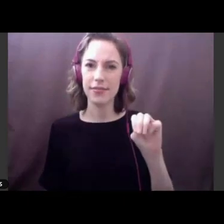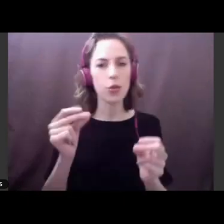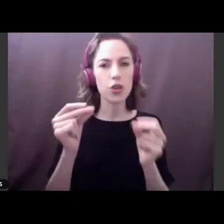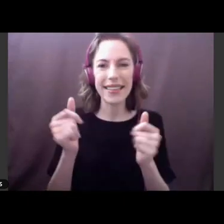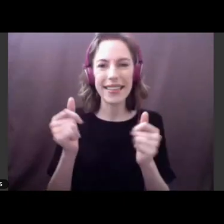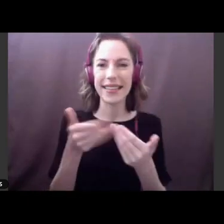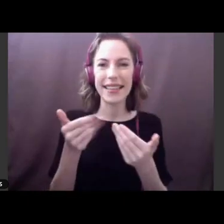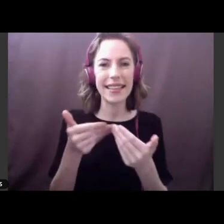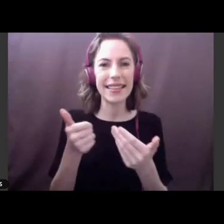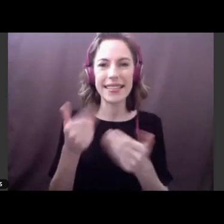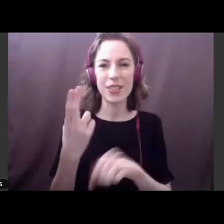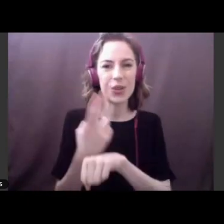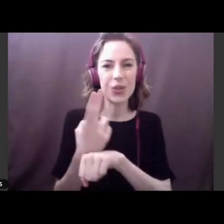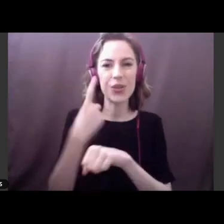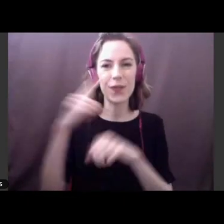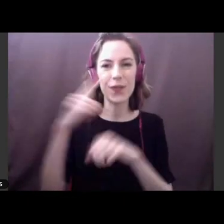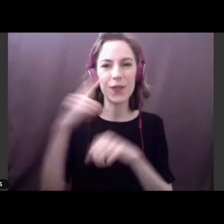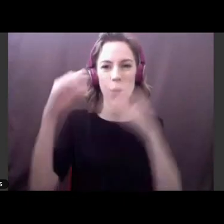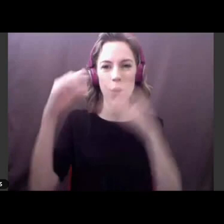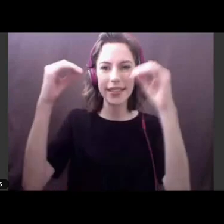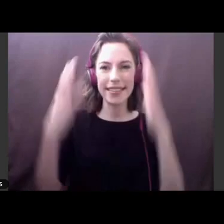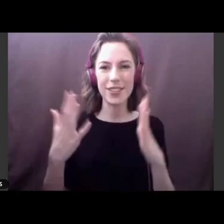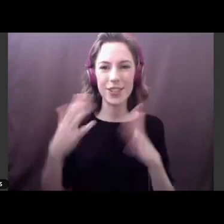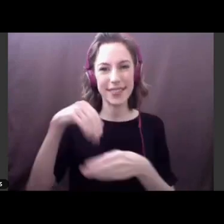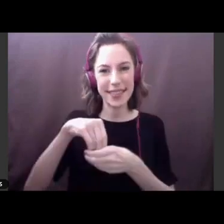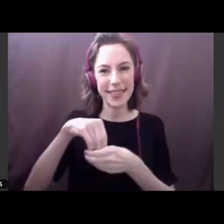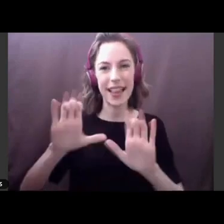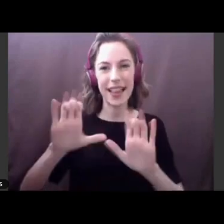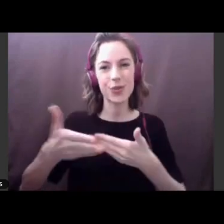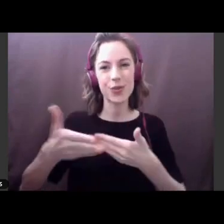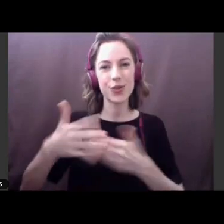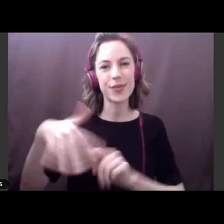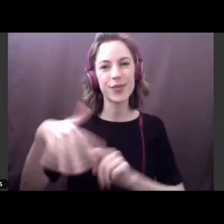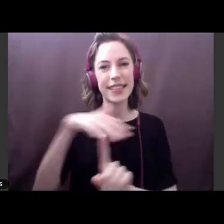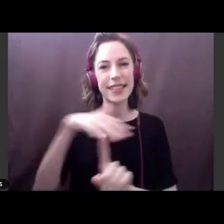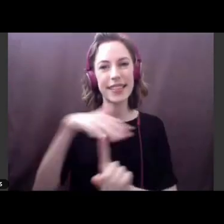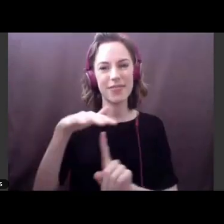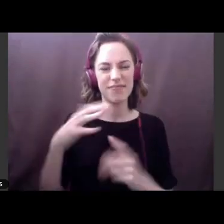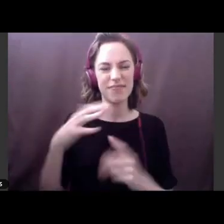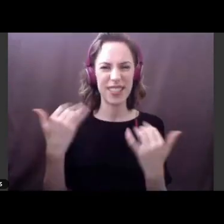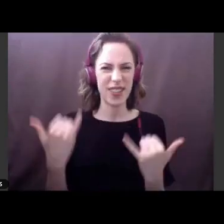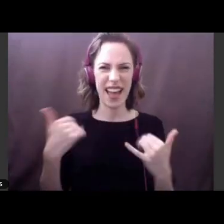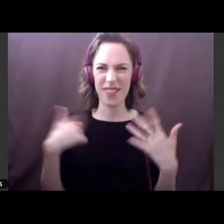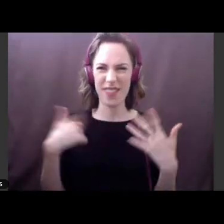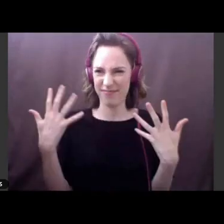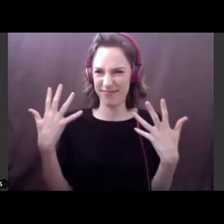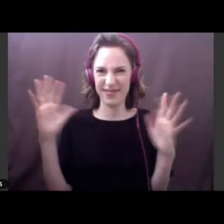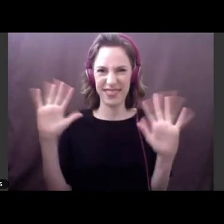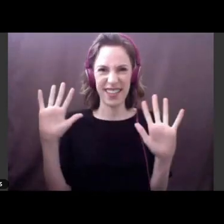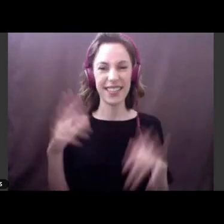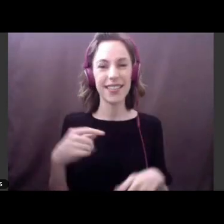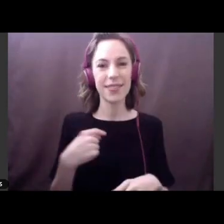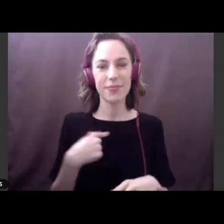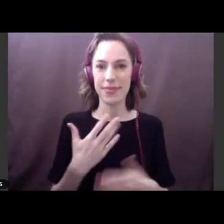to answer any questions you might have. Thanks, and I'll pass it on to Anne.